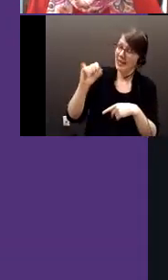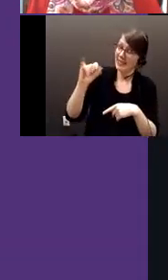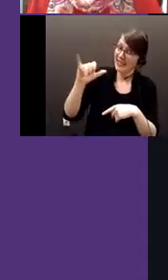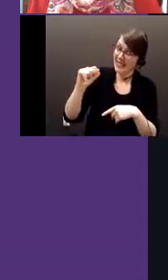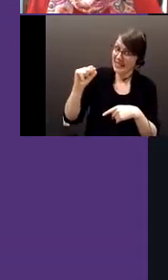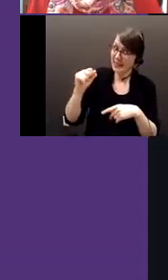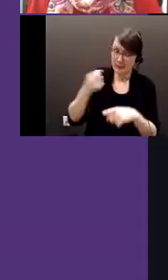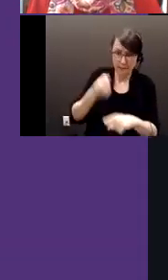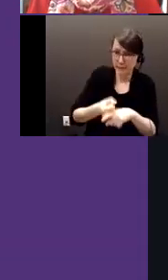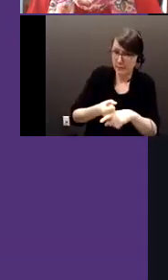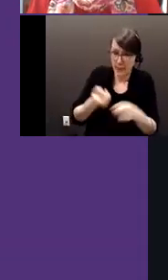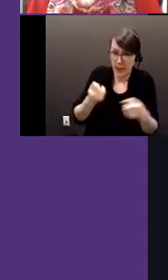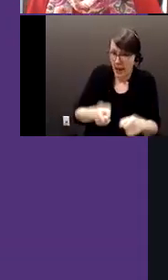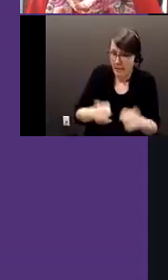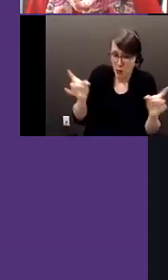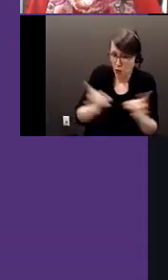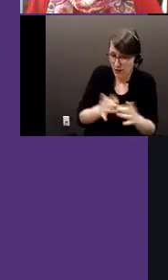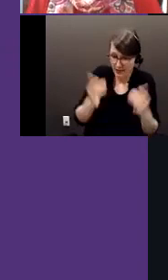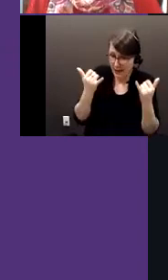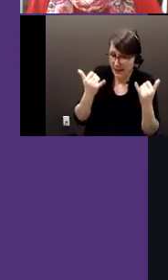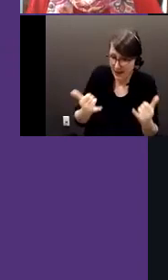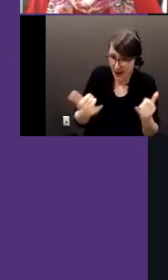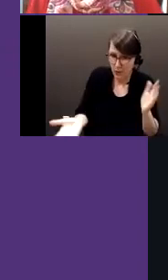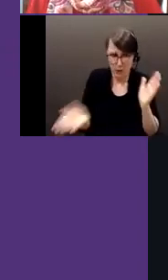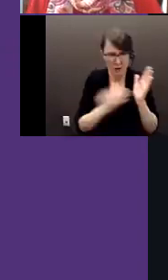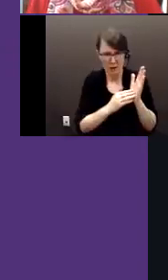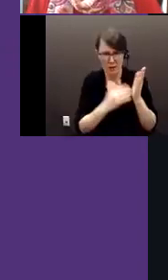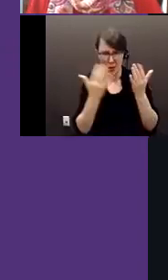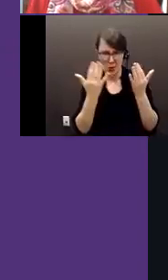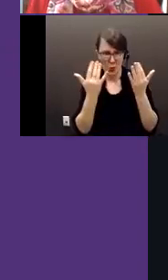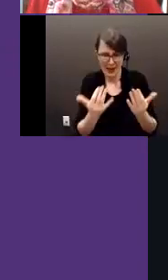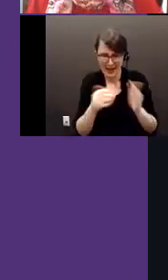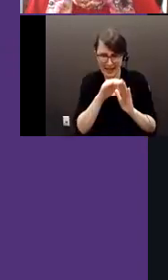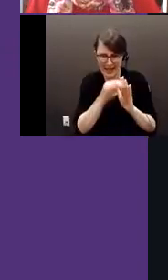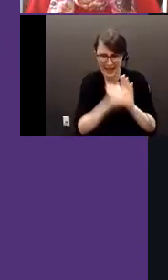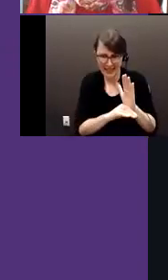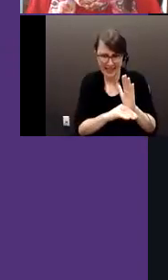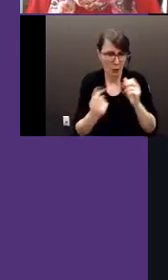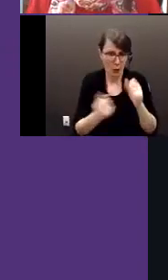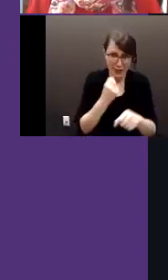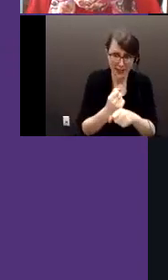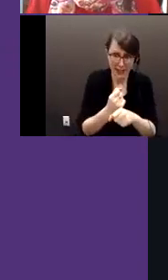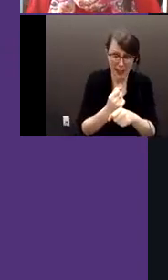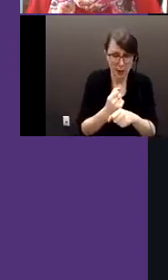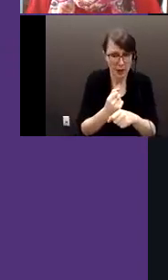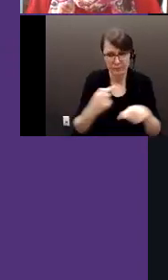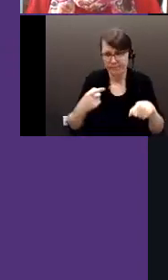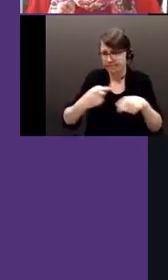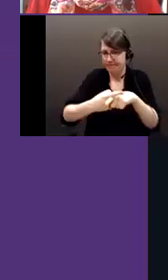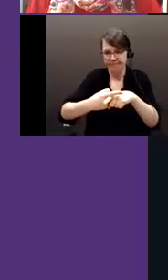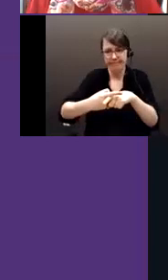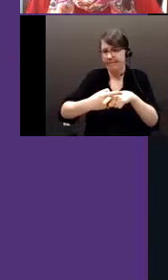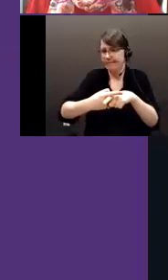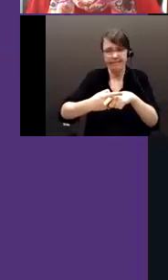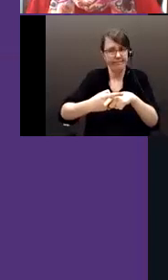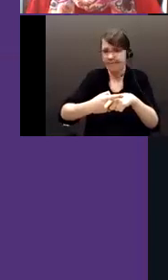in fact in crisis, and then put them on a wait list for a year or more. So although it was a real struggle for us, we